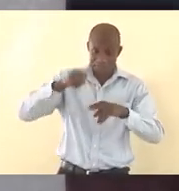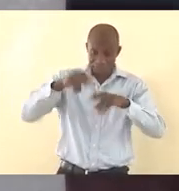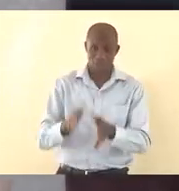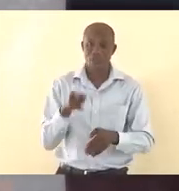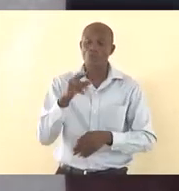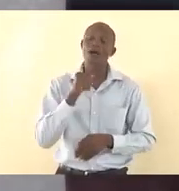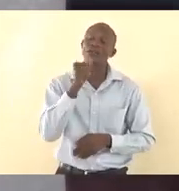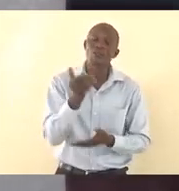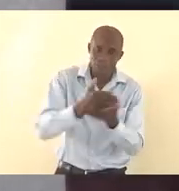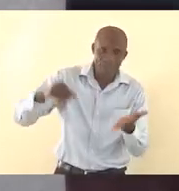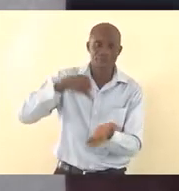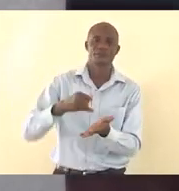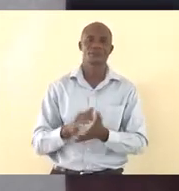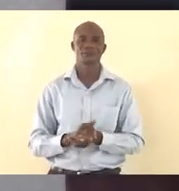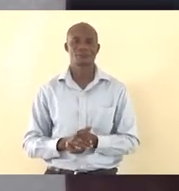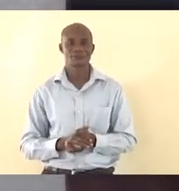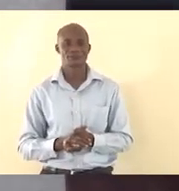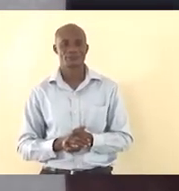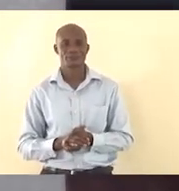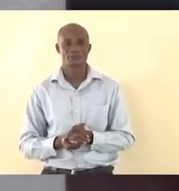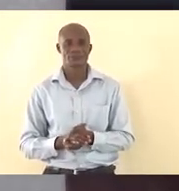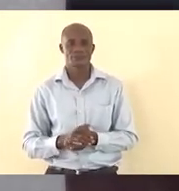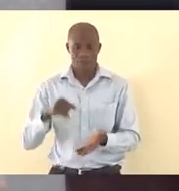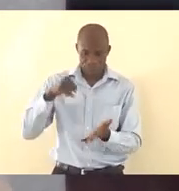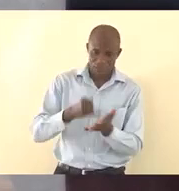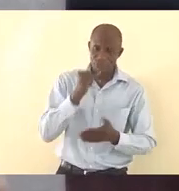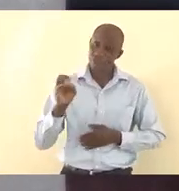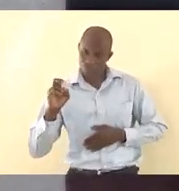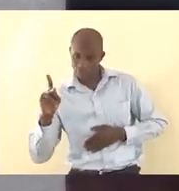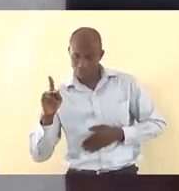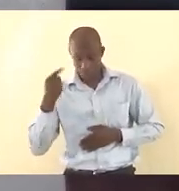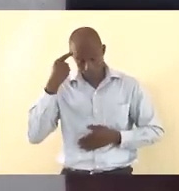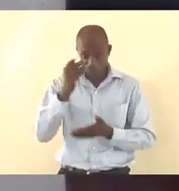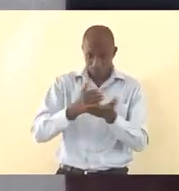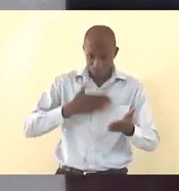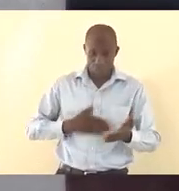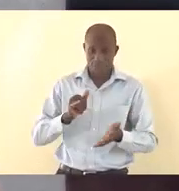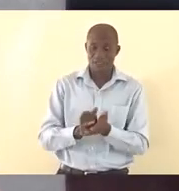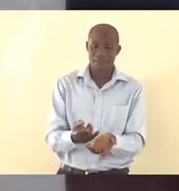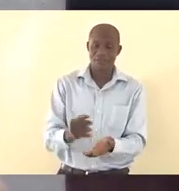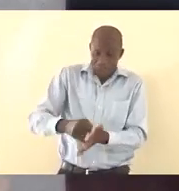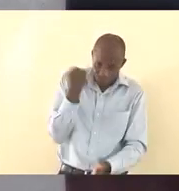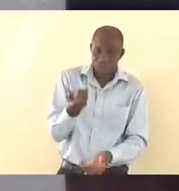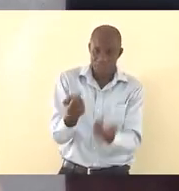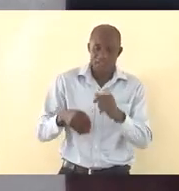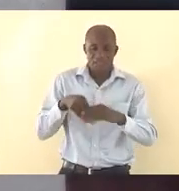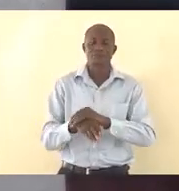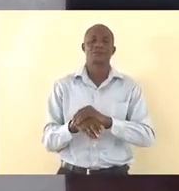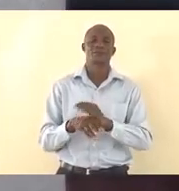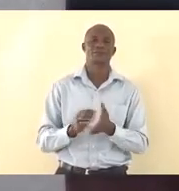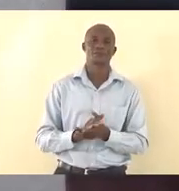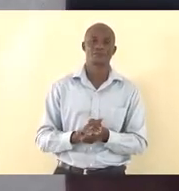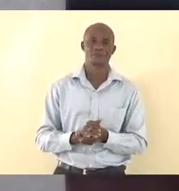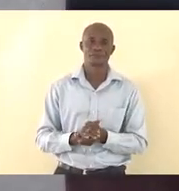It's okay for somebody who is just coming in and who, like chicken, who that has just entered a place that holds one leg to watch first,